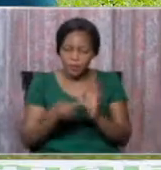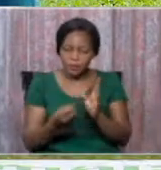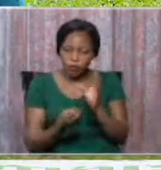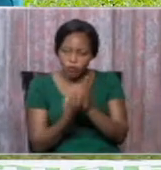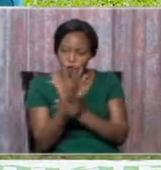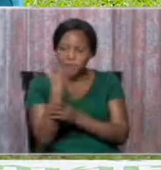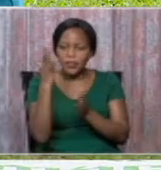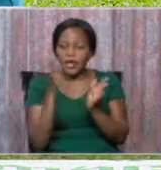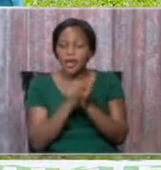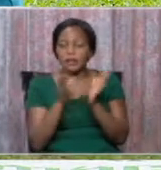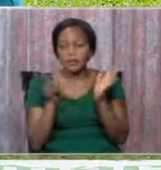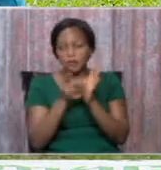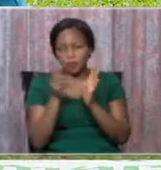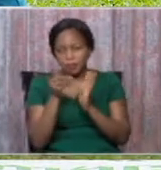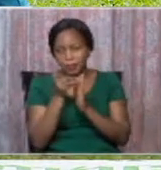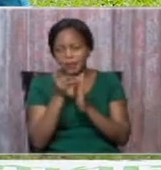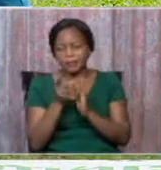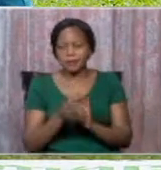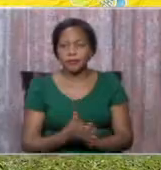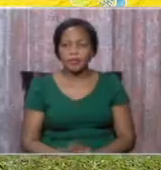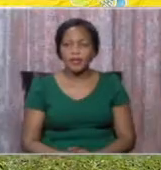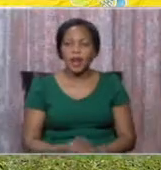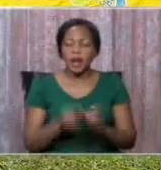Mr. Sekajolo, encourage your team, yeah. Please.